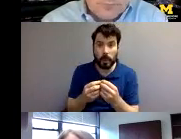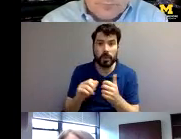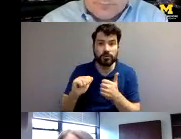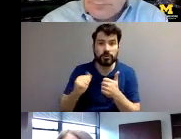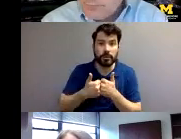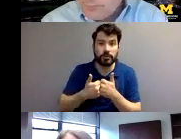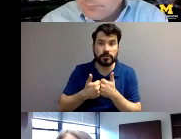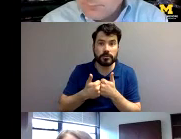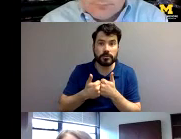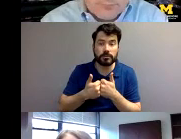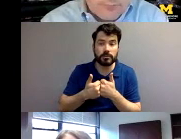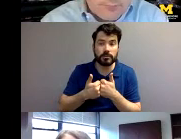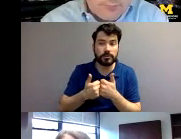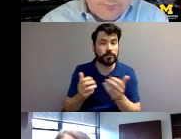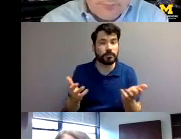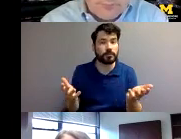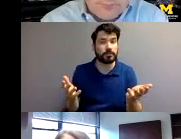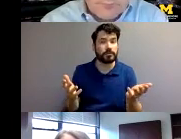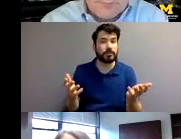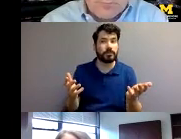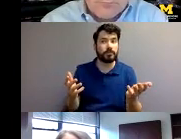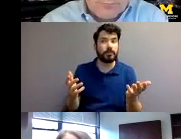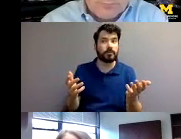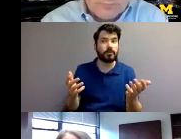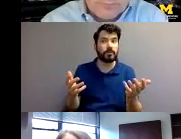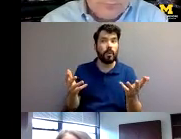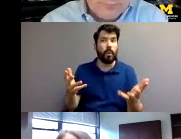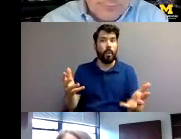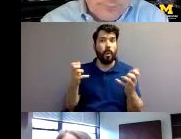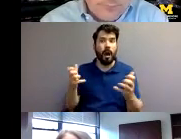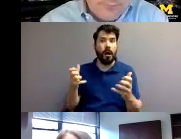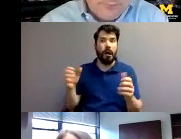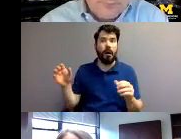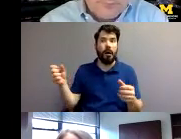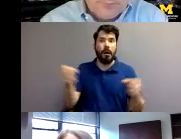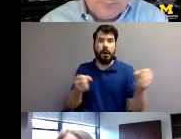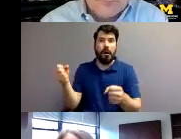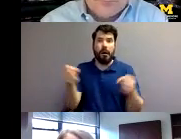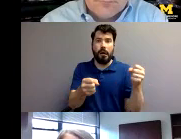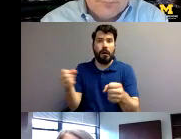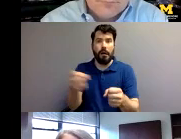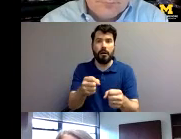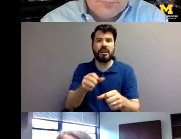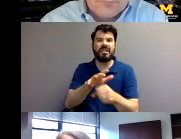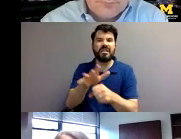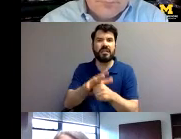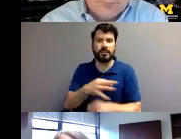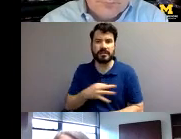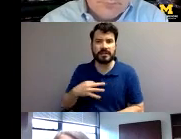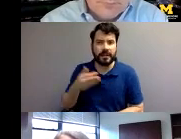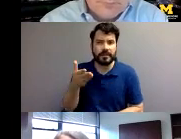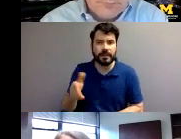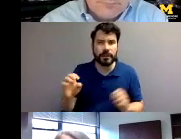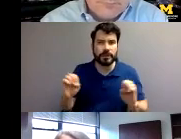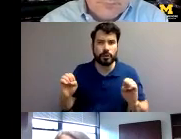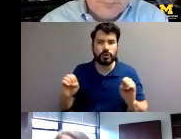get ahead of staffing in the emergency department by bringing nurses on and getting them